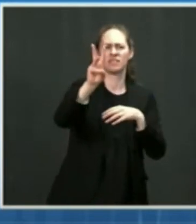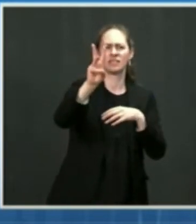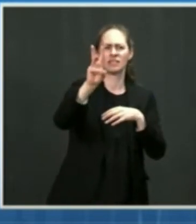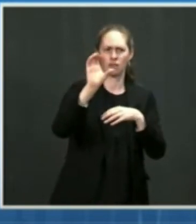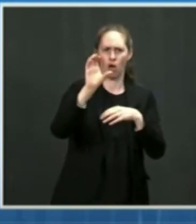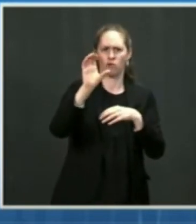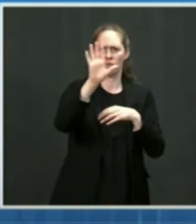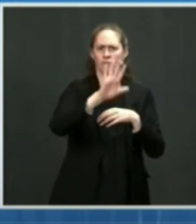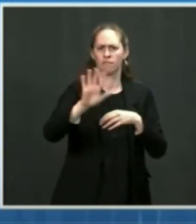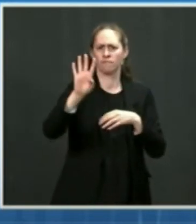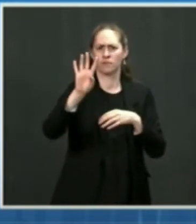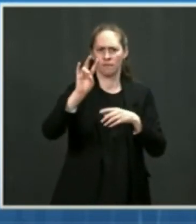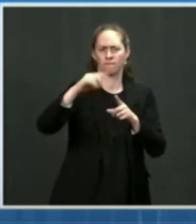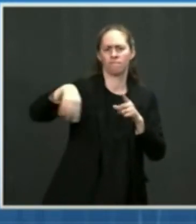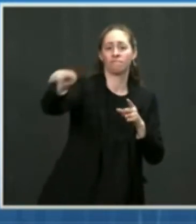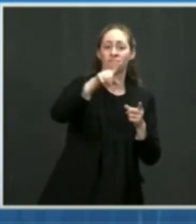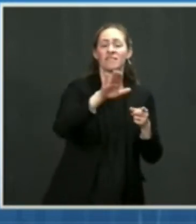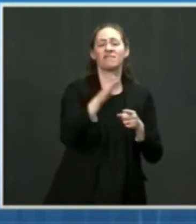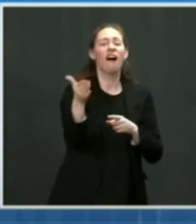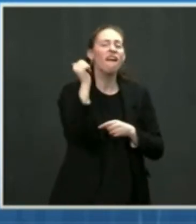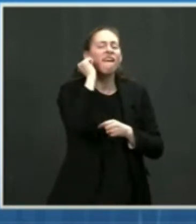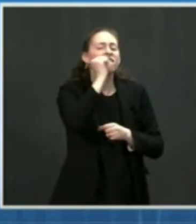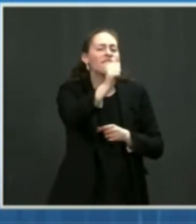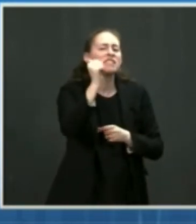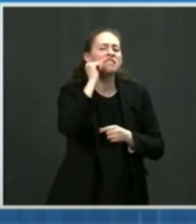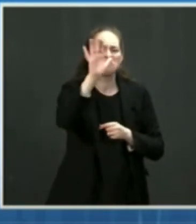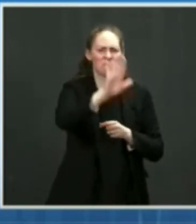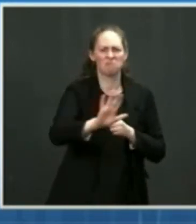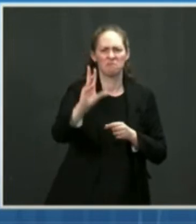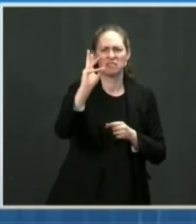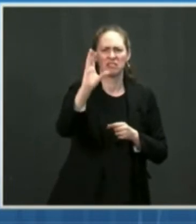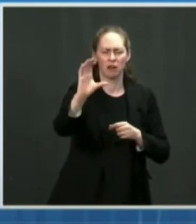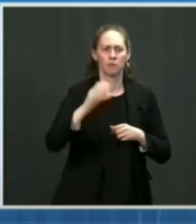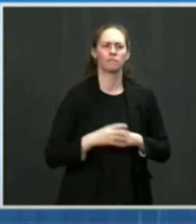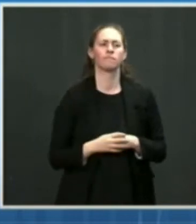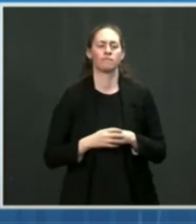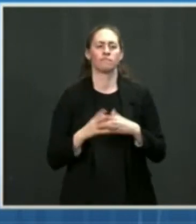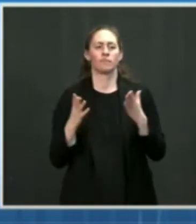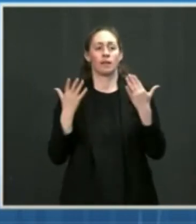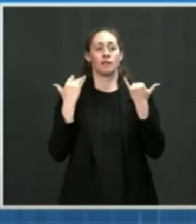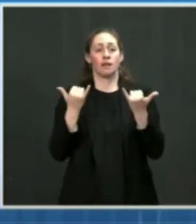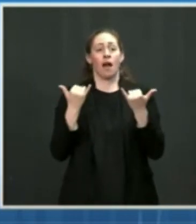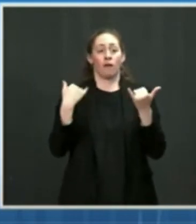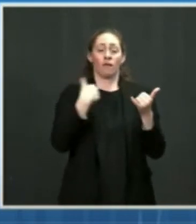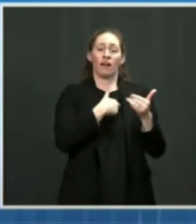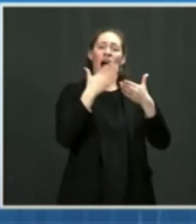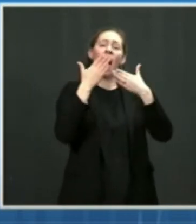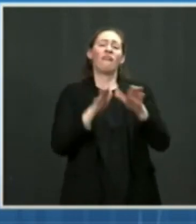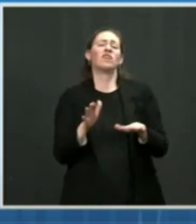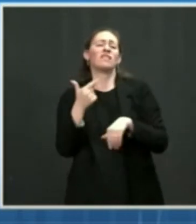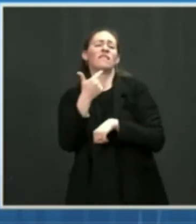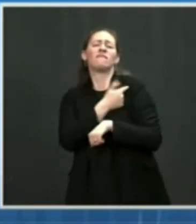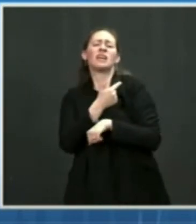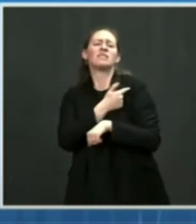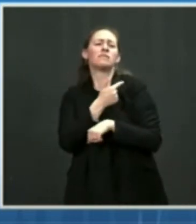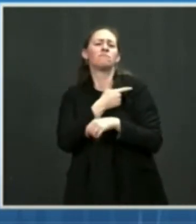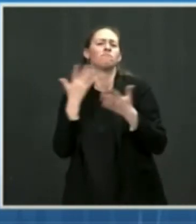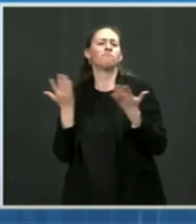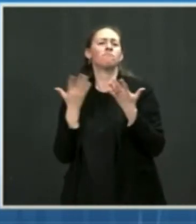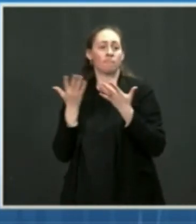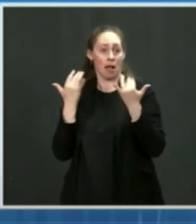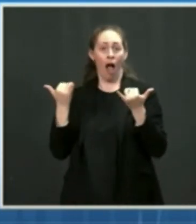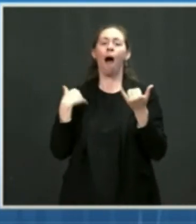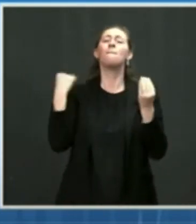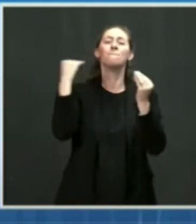Vaccinations continue to increase, with the most recent 7-day average of over 3 million vaccines delivered daily, and a record high